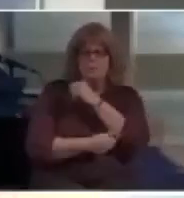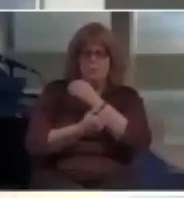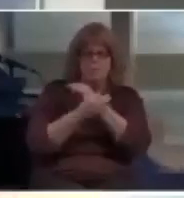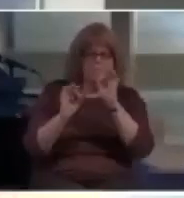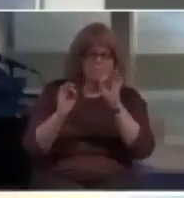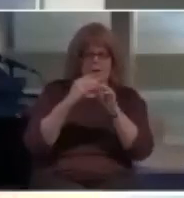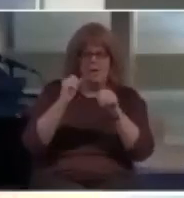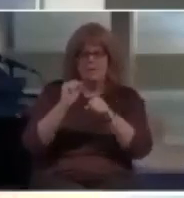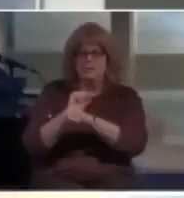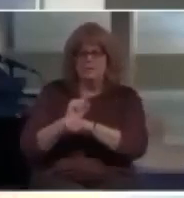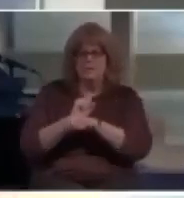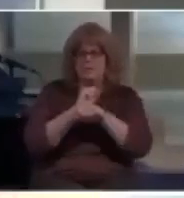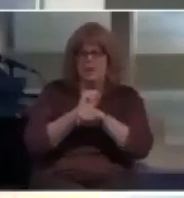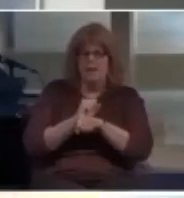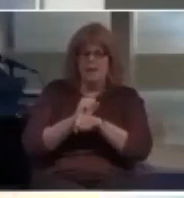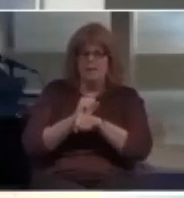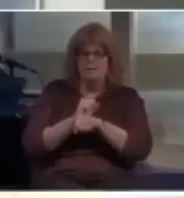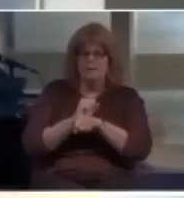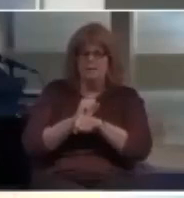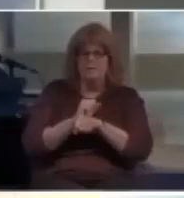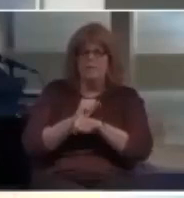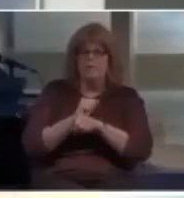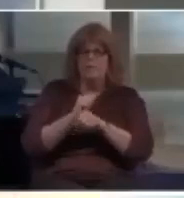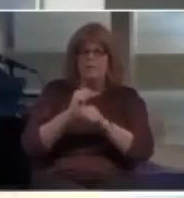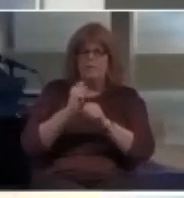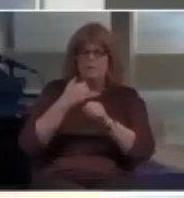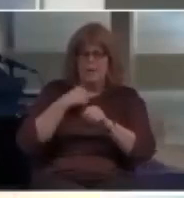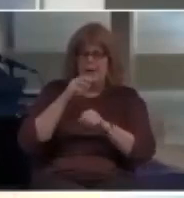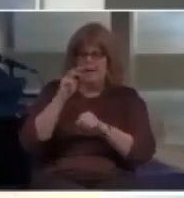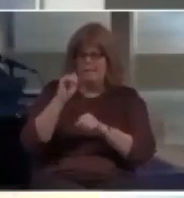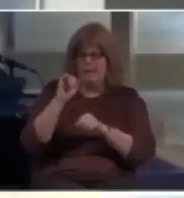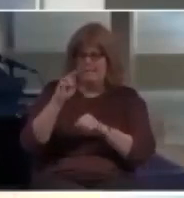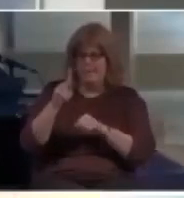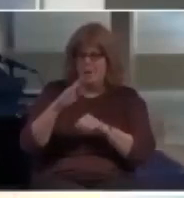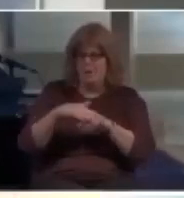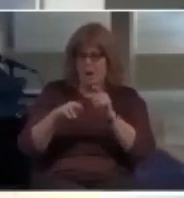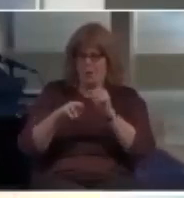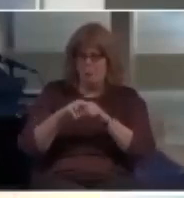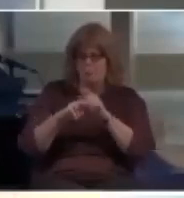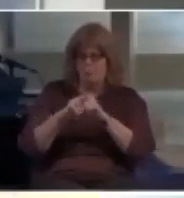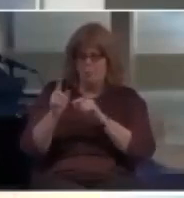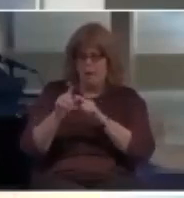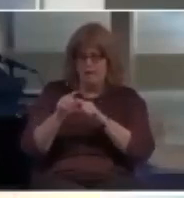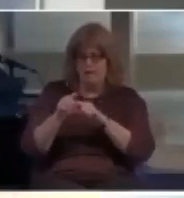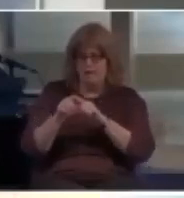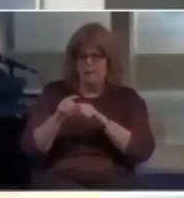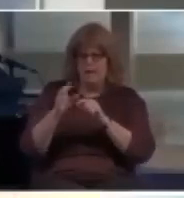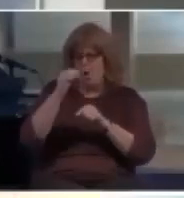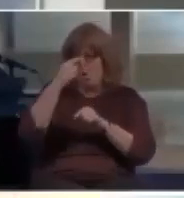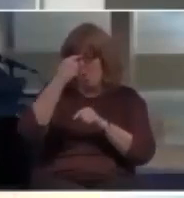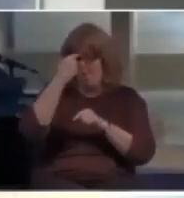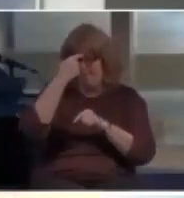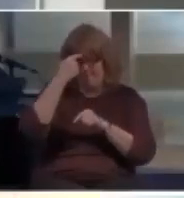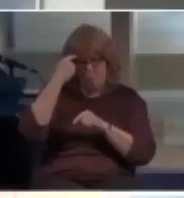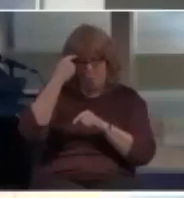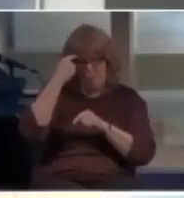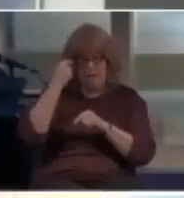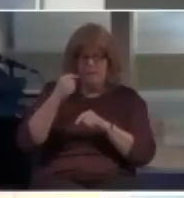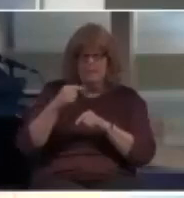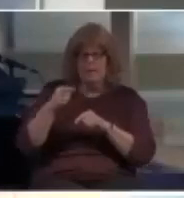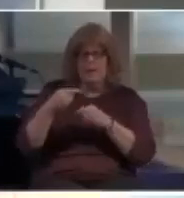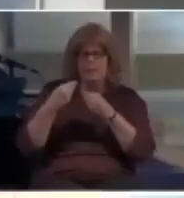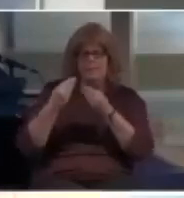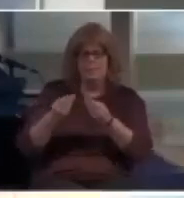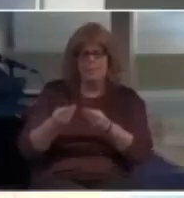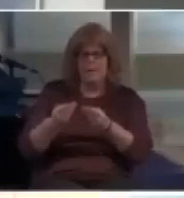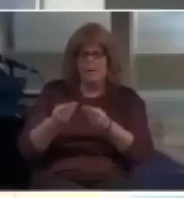and the slaves, to be given a mark on their right hand and on their forehead. And he